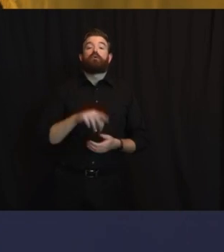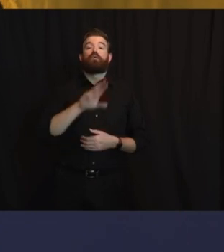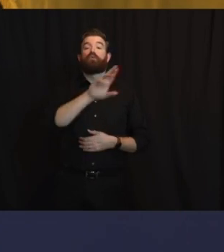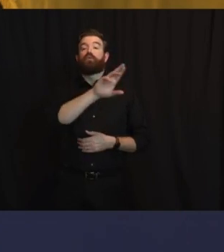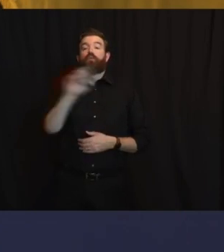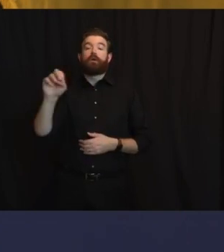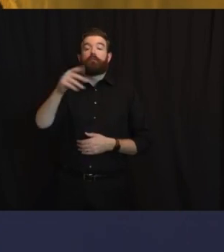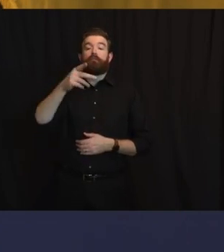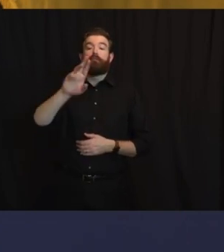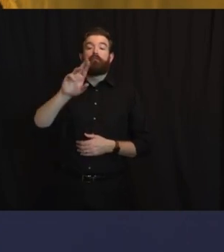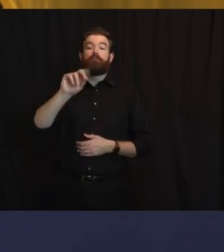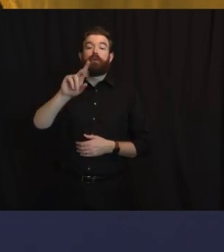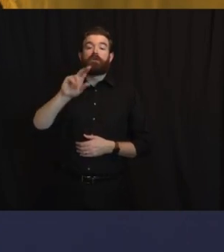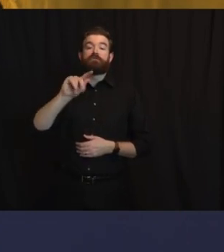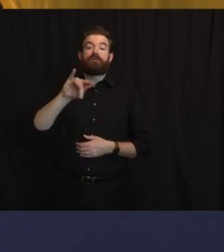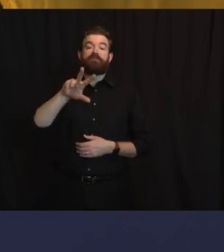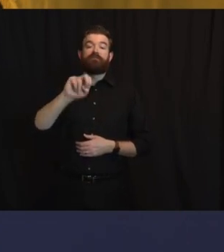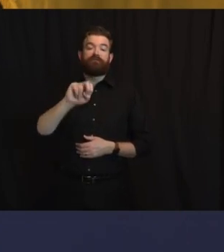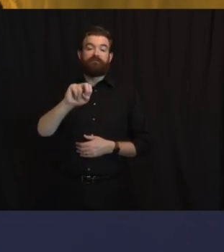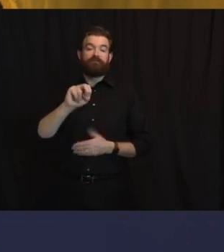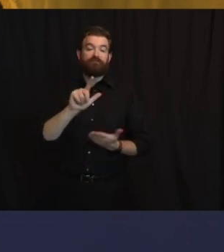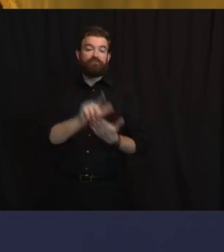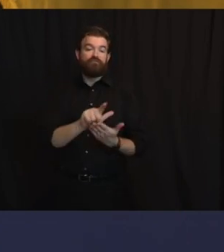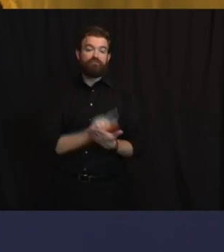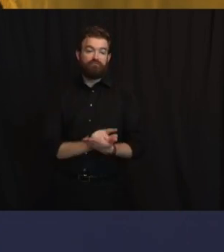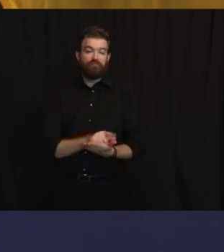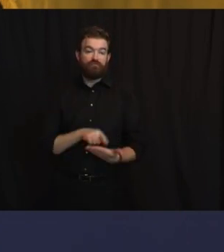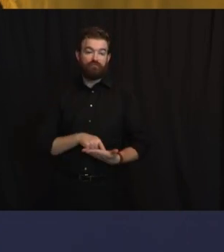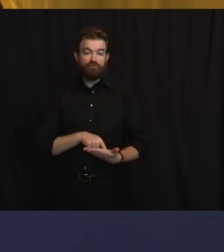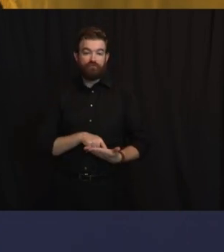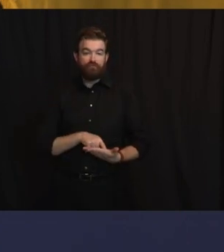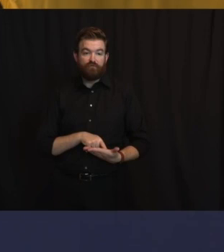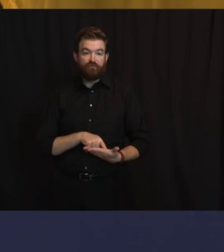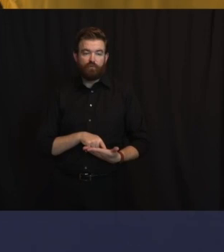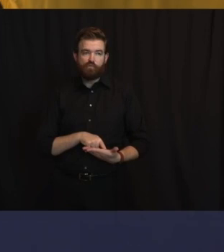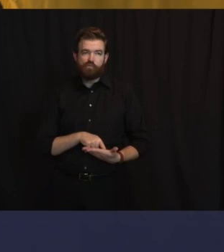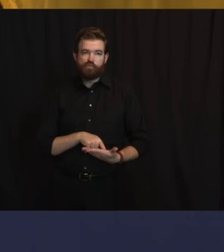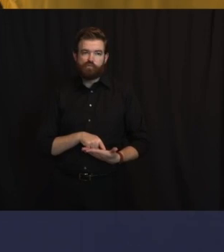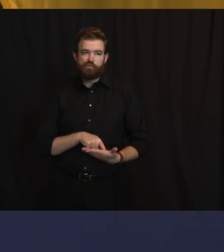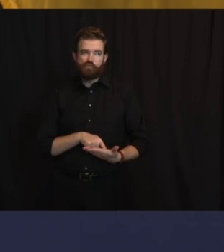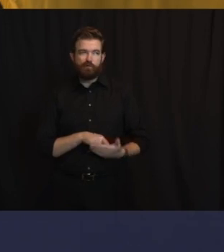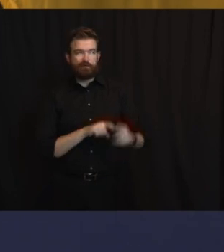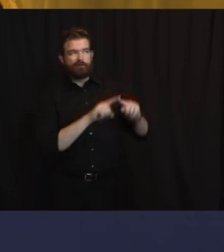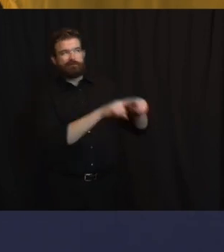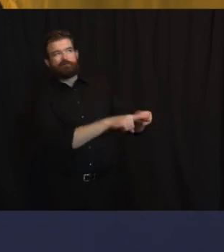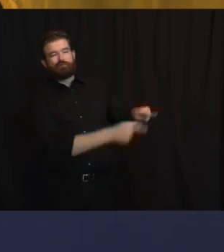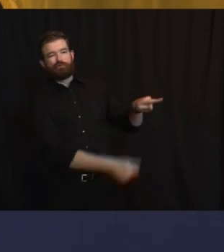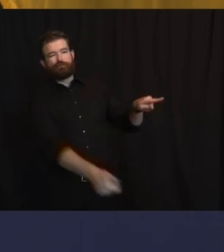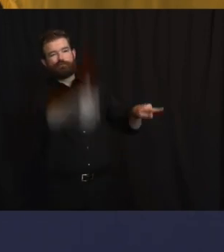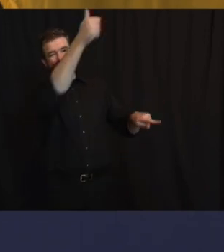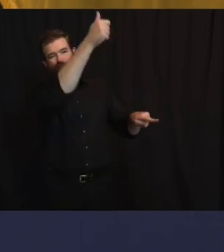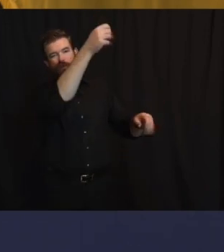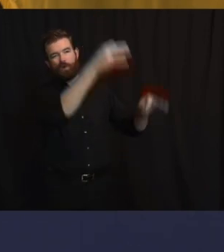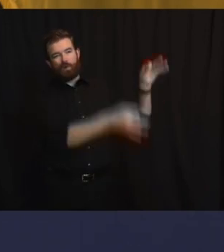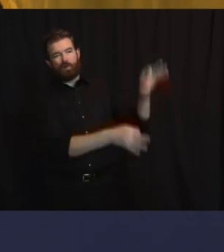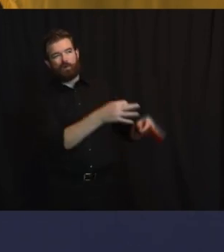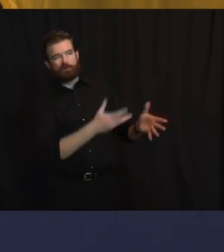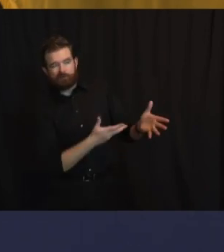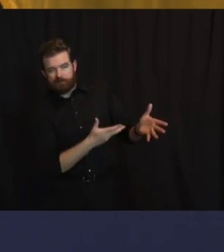not being dragged by some decision not yet taken by the U.S. Supreme Court, I think it's